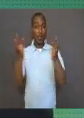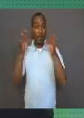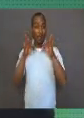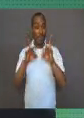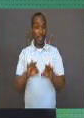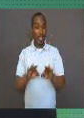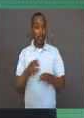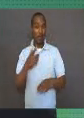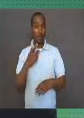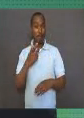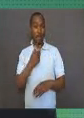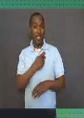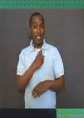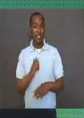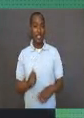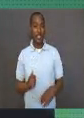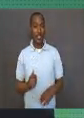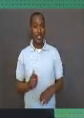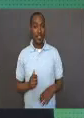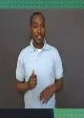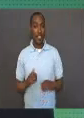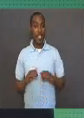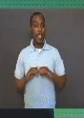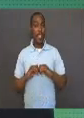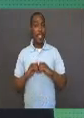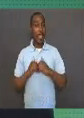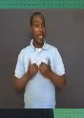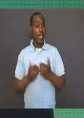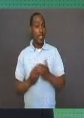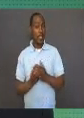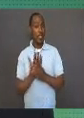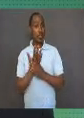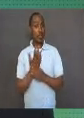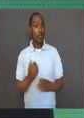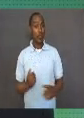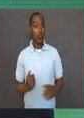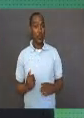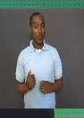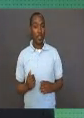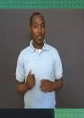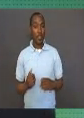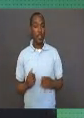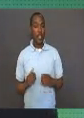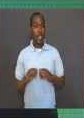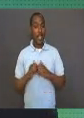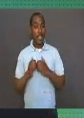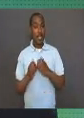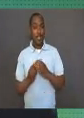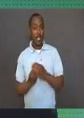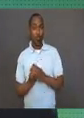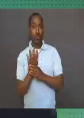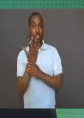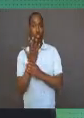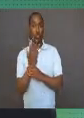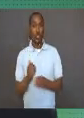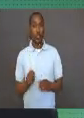of vaccines, how they were developed, how they are produced,